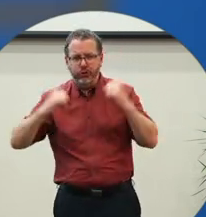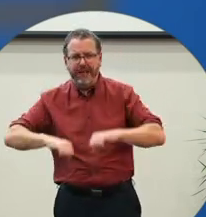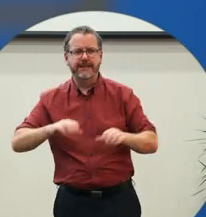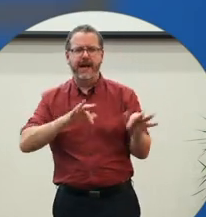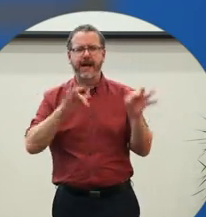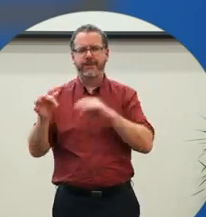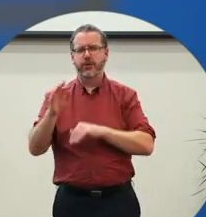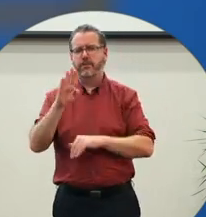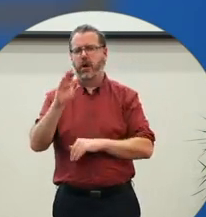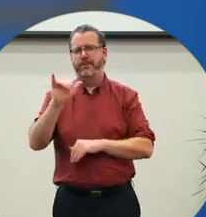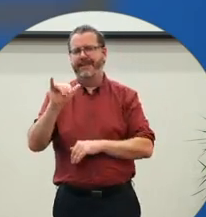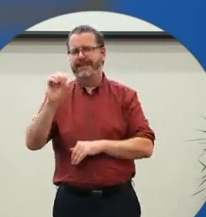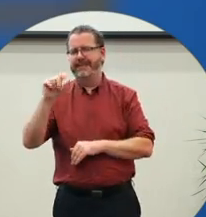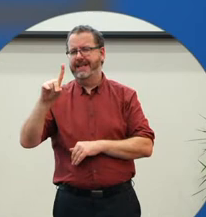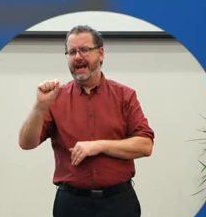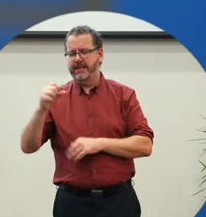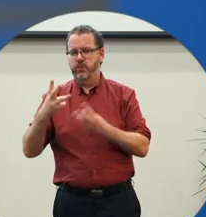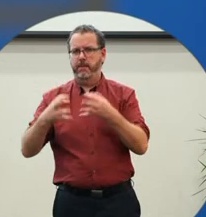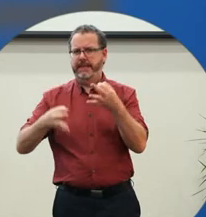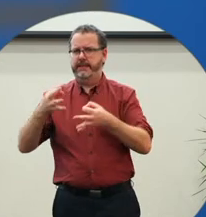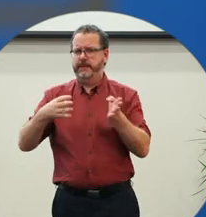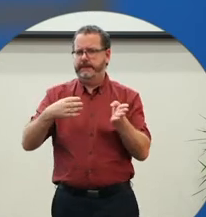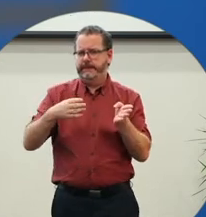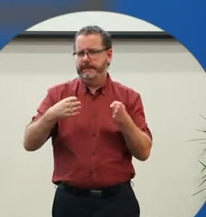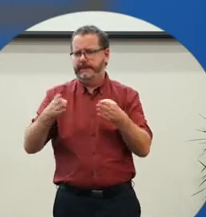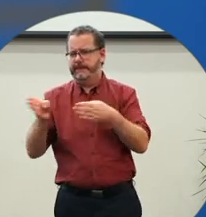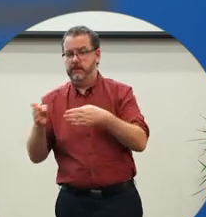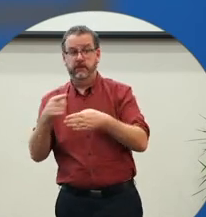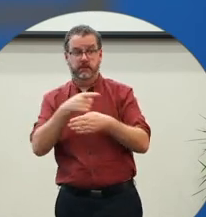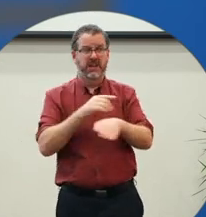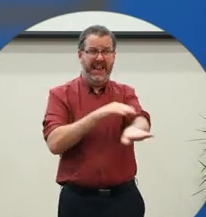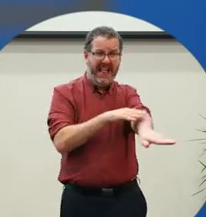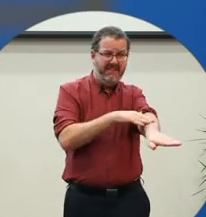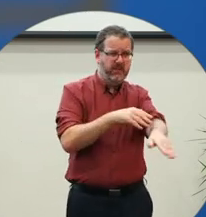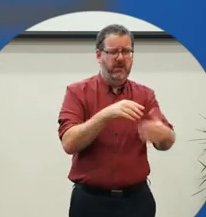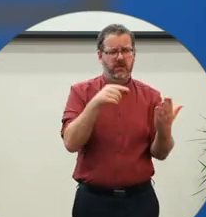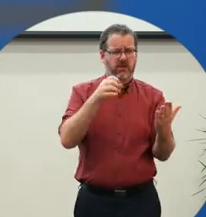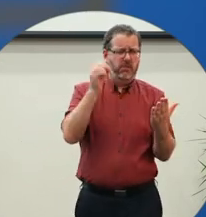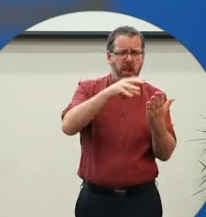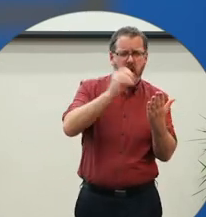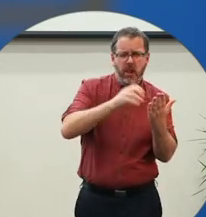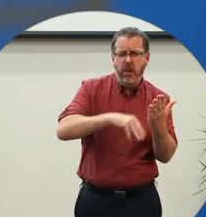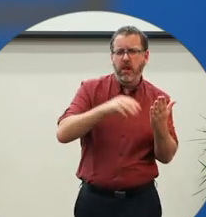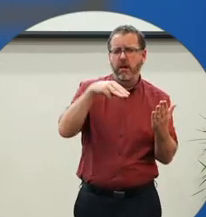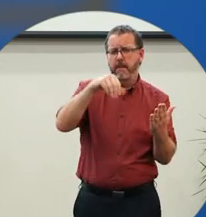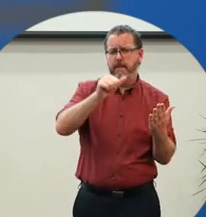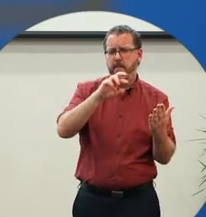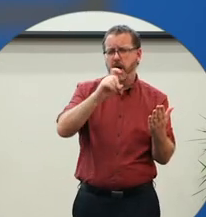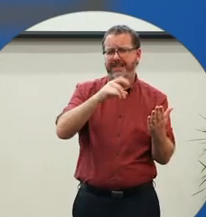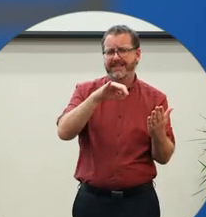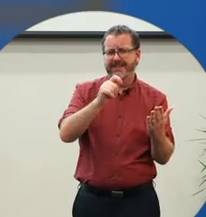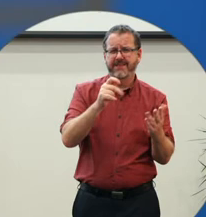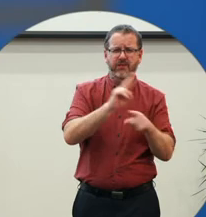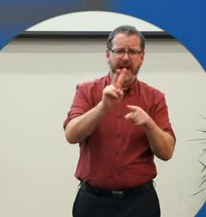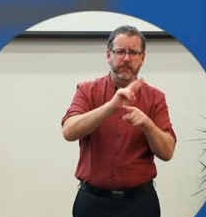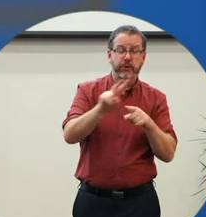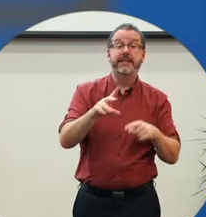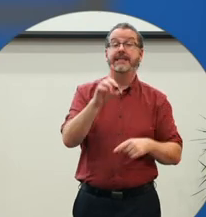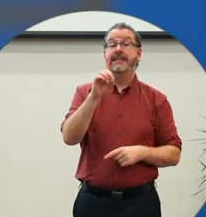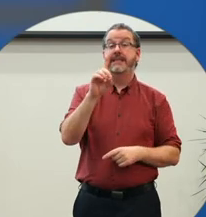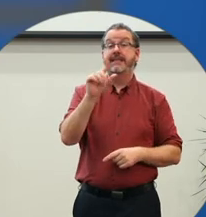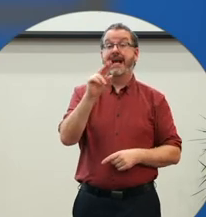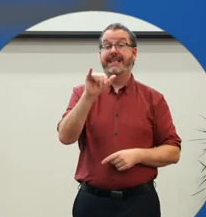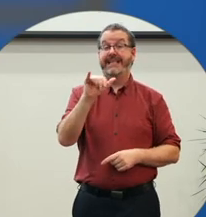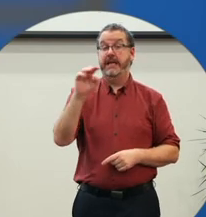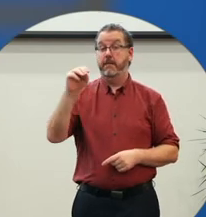move politically and develop, and they felt that it was just, there was too much Marxist jargon in it, and Danny Morrison wrote this letter into